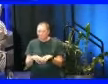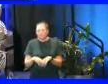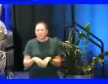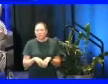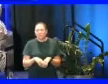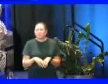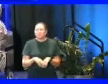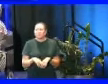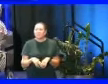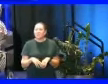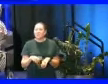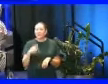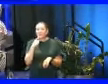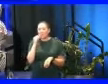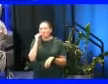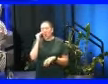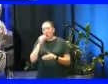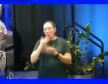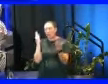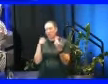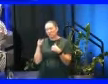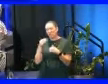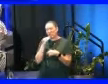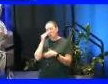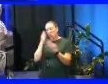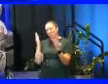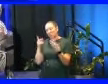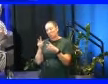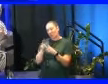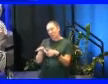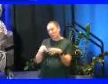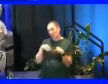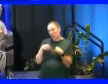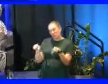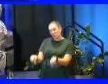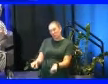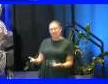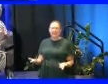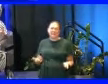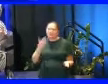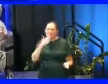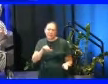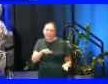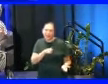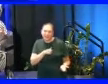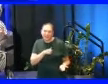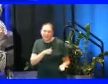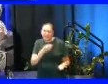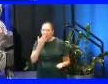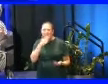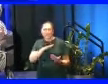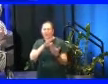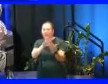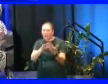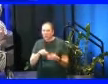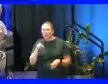say, well, you know, the homeless people, you're homeless, you either accept it or reject it, which is a bad attitude and a bad way to tell a homeless person that